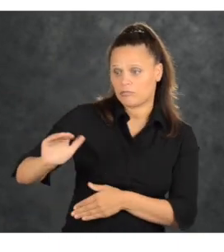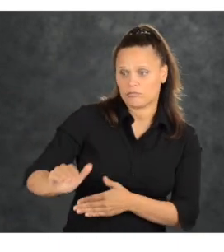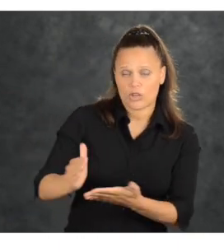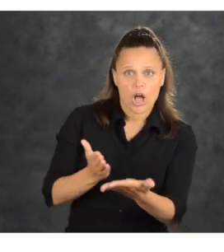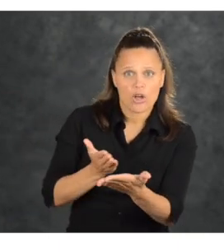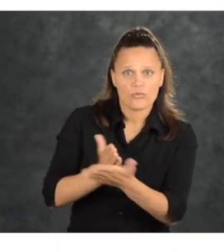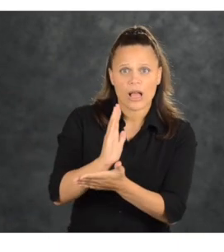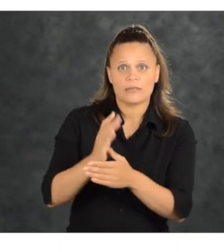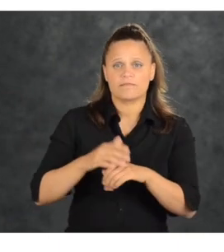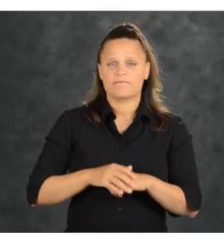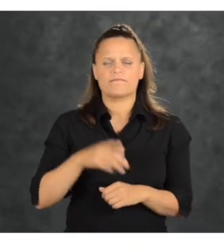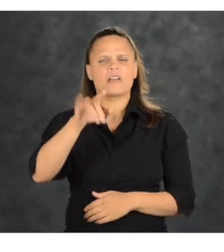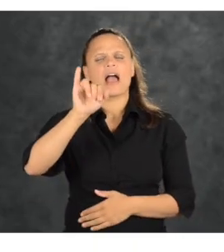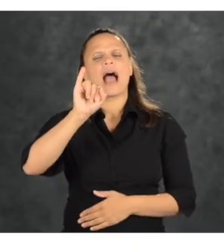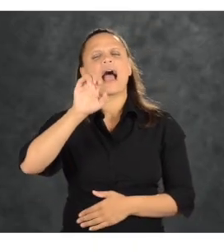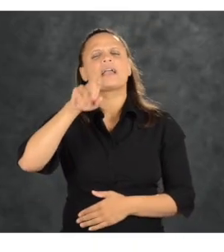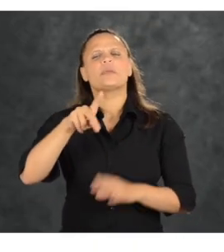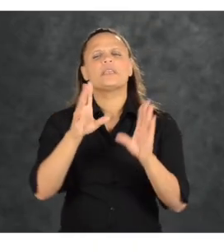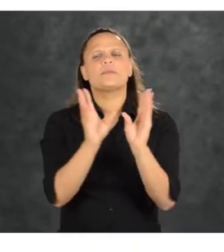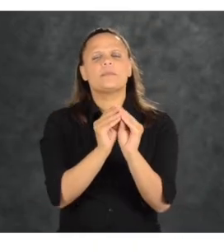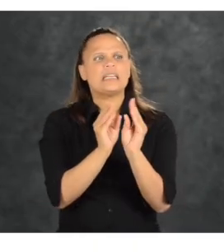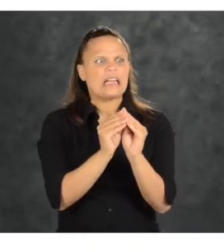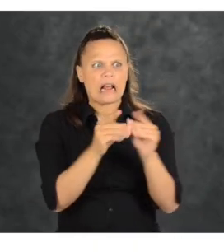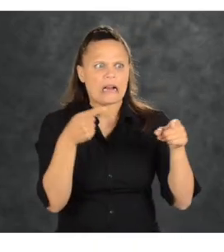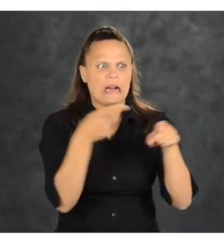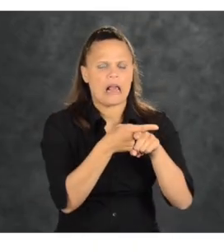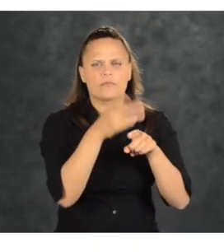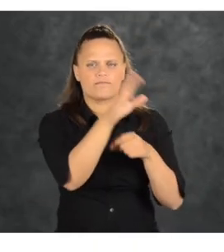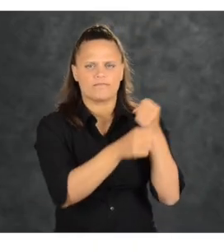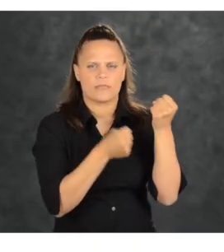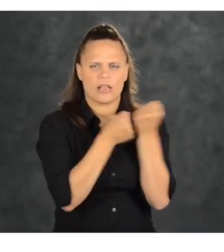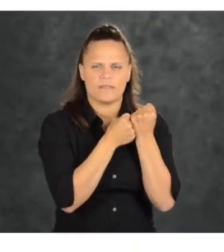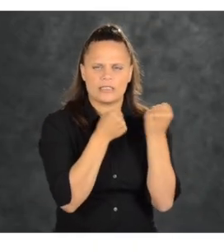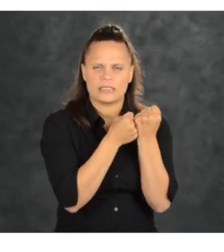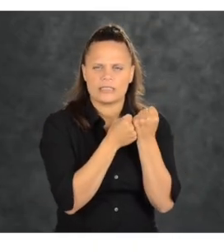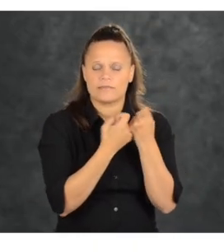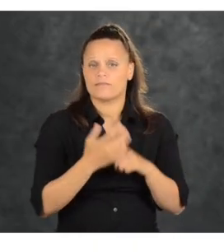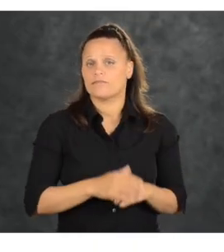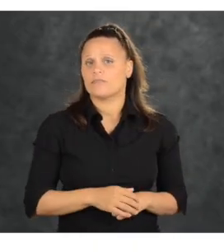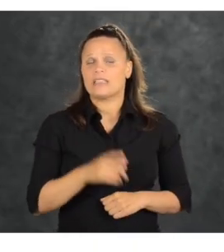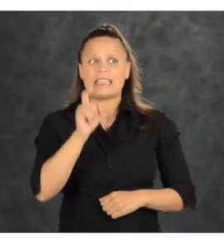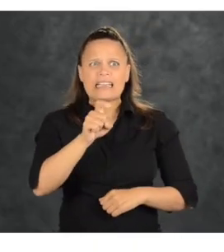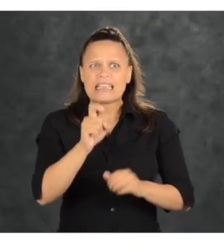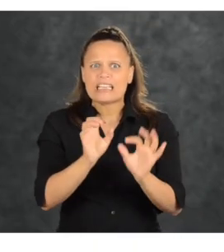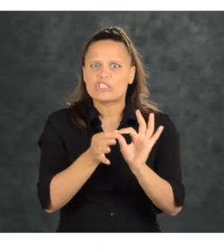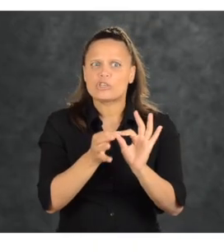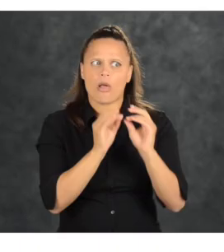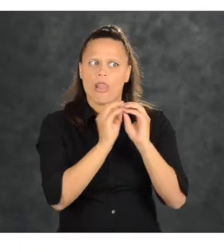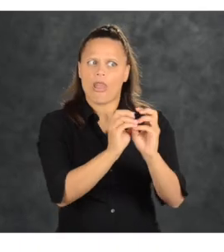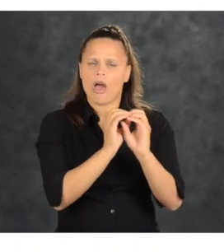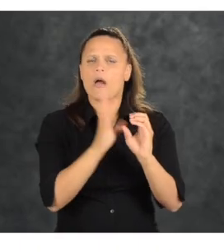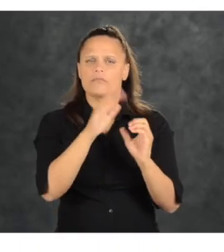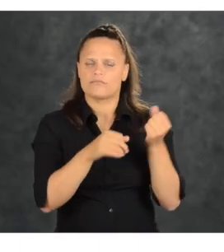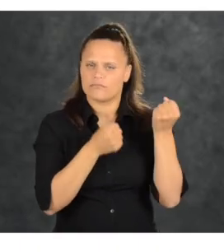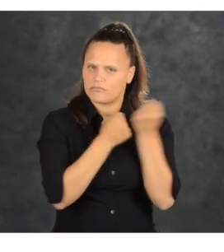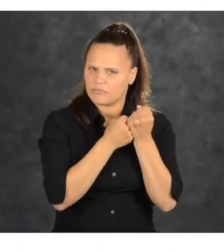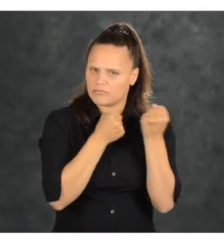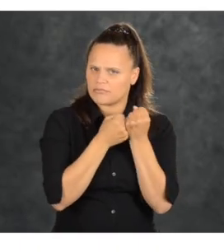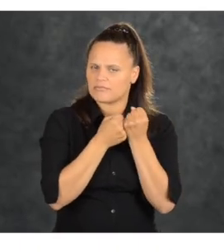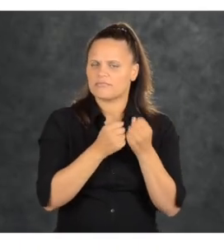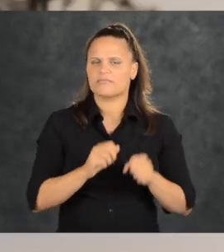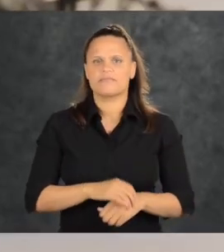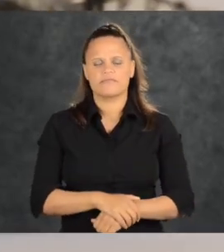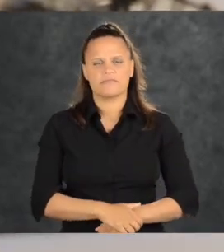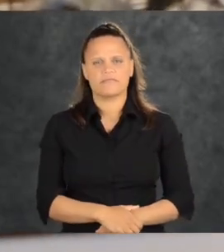Special Appointment Program is to increase access to state jobs for qualified individuals with varying levels of